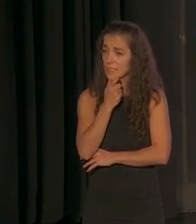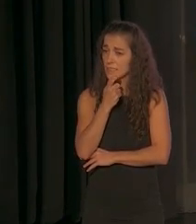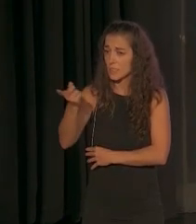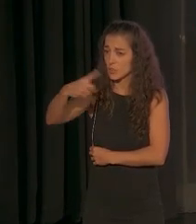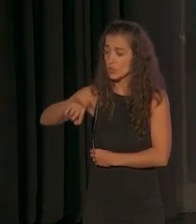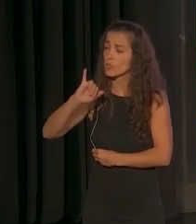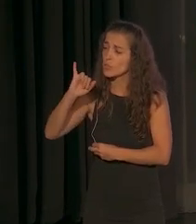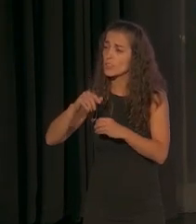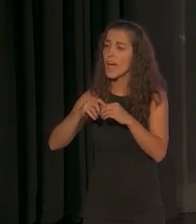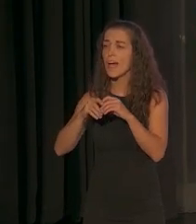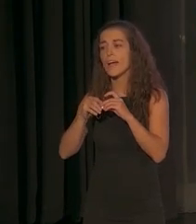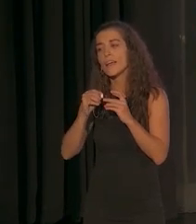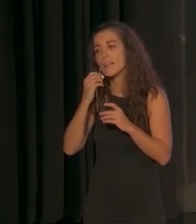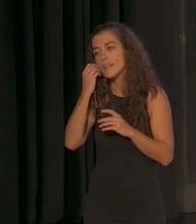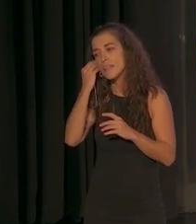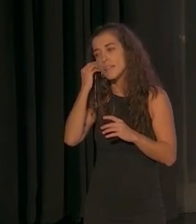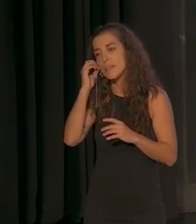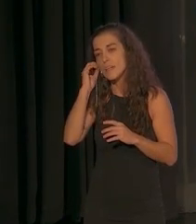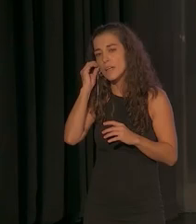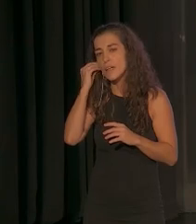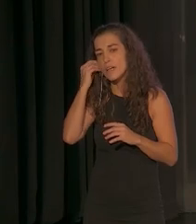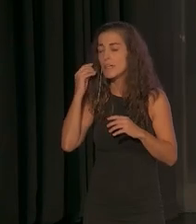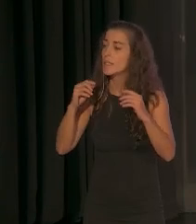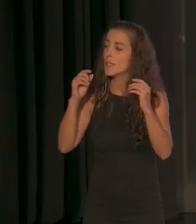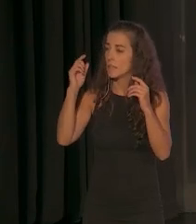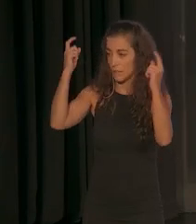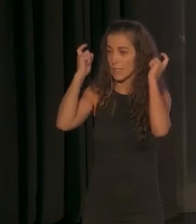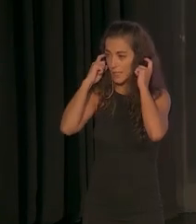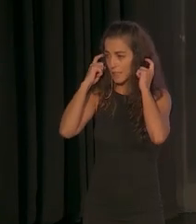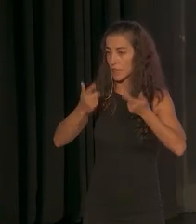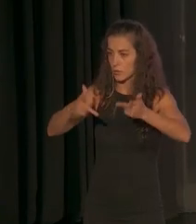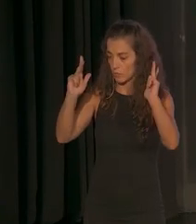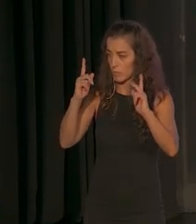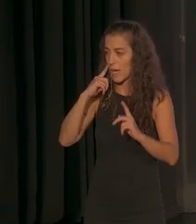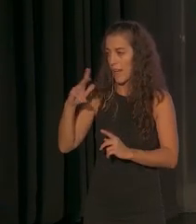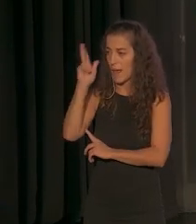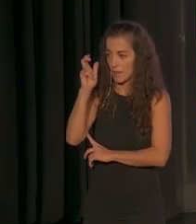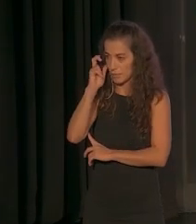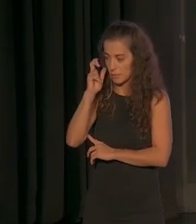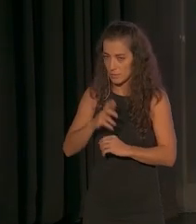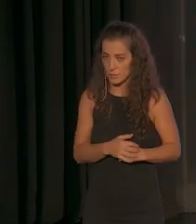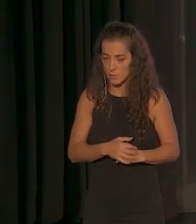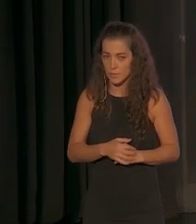You have headsets available to listen to the translation into Spanish.